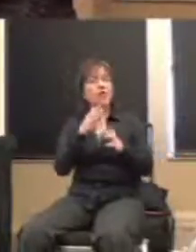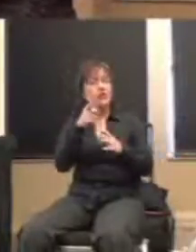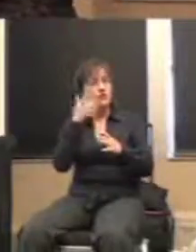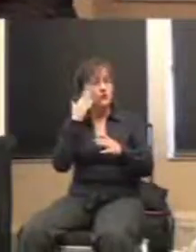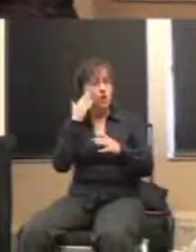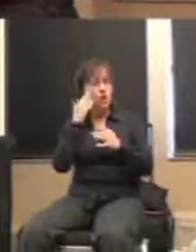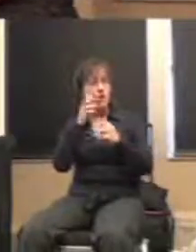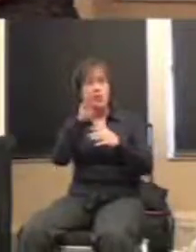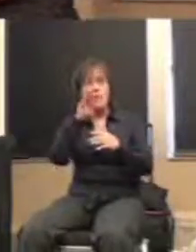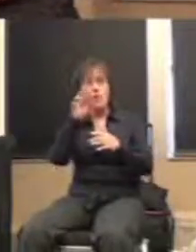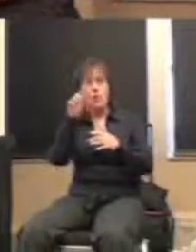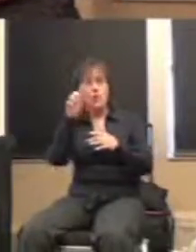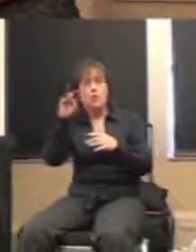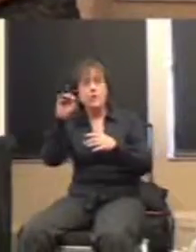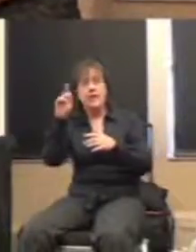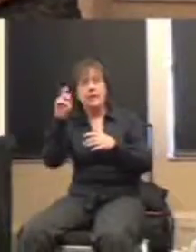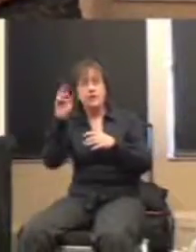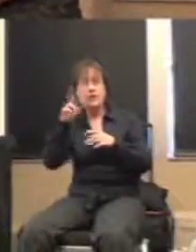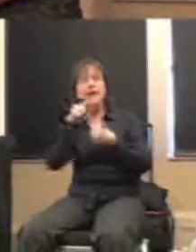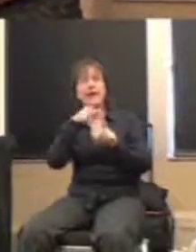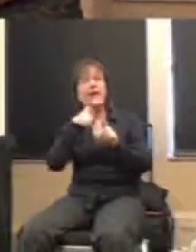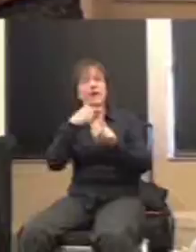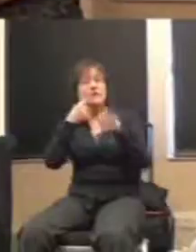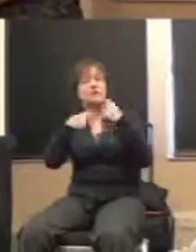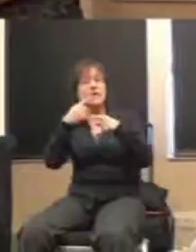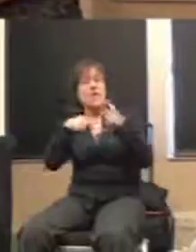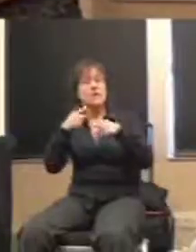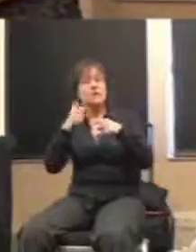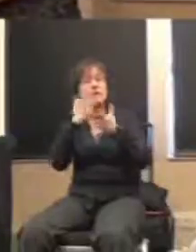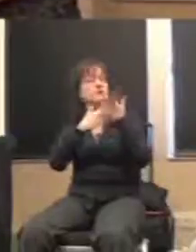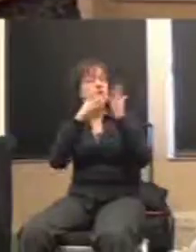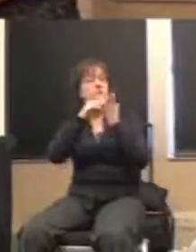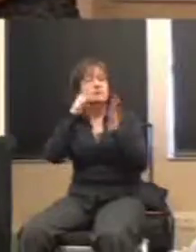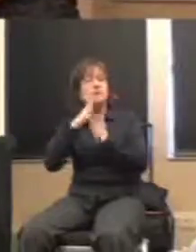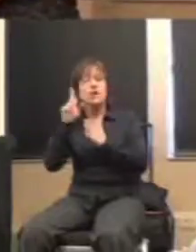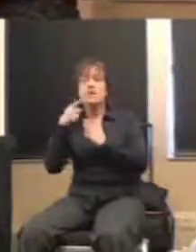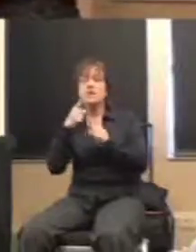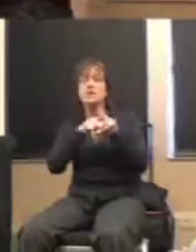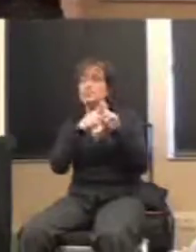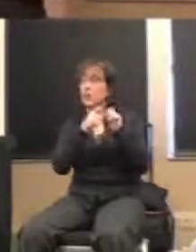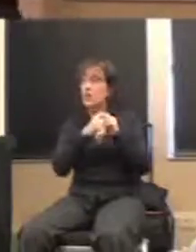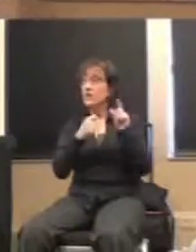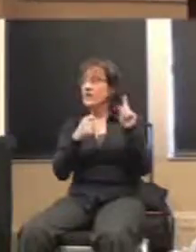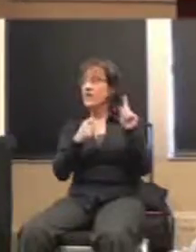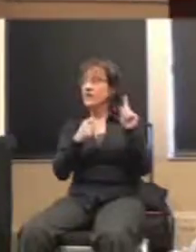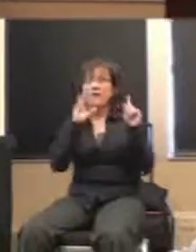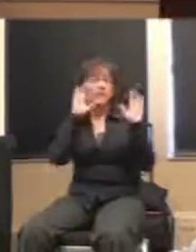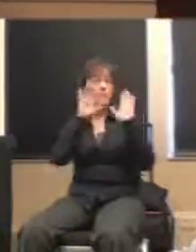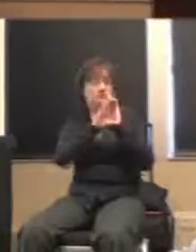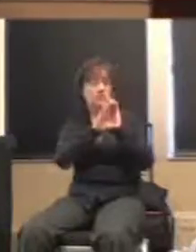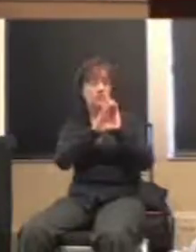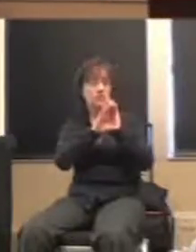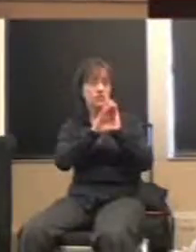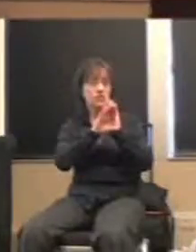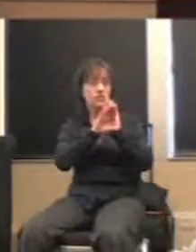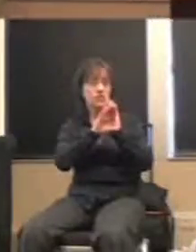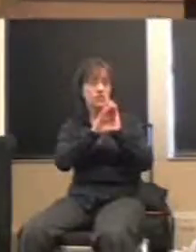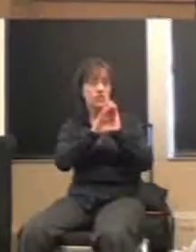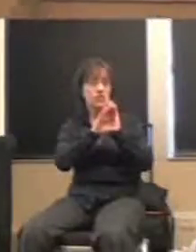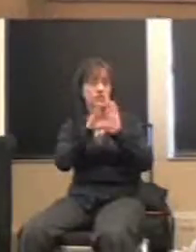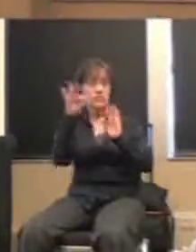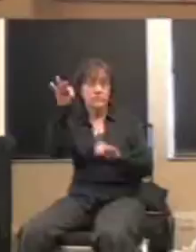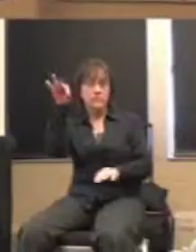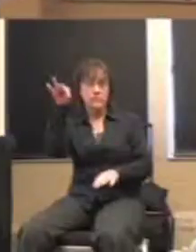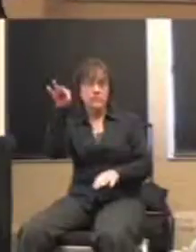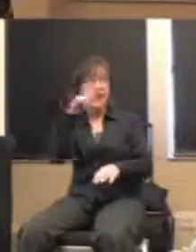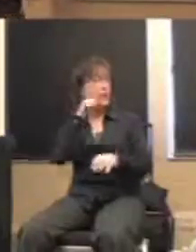the sign. Boardmaker picture. has the sign. So for some students, I only start with the With the sign. picture on there, and I don't have the